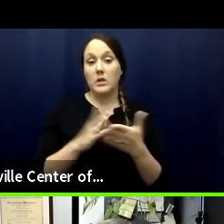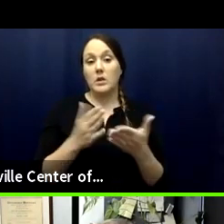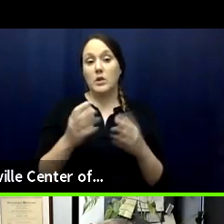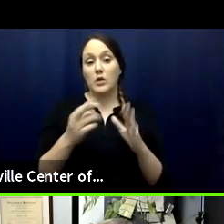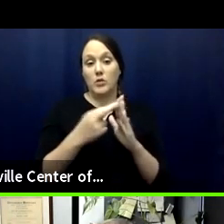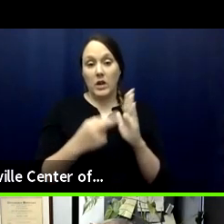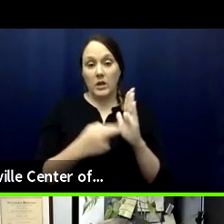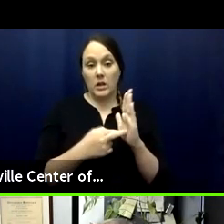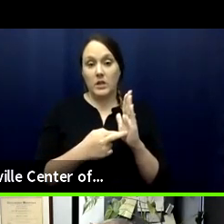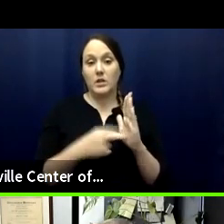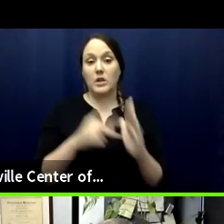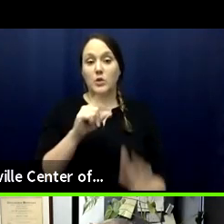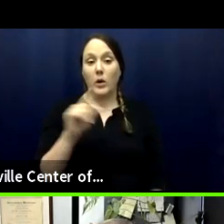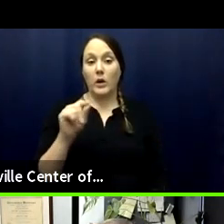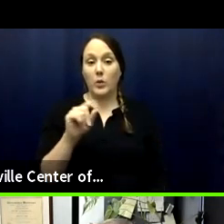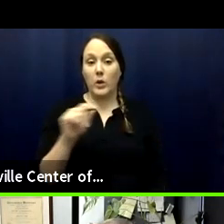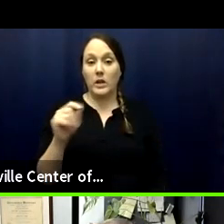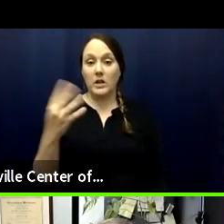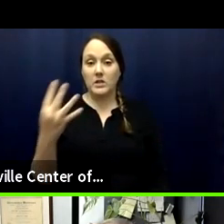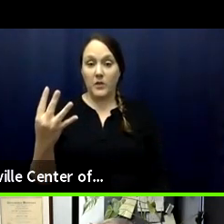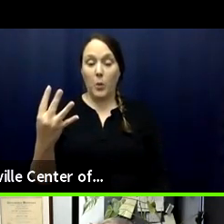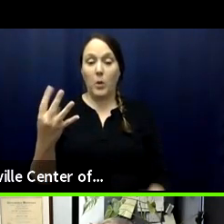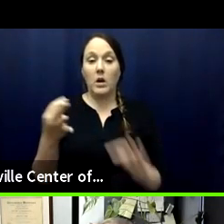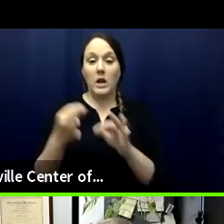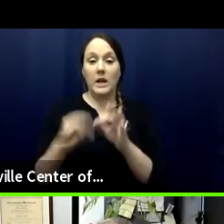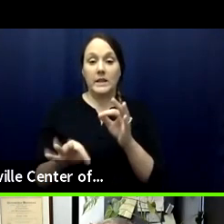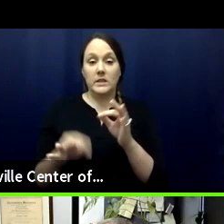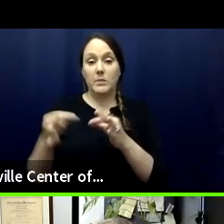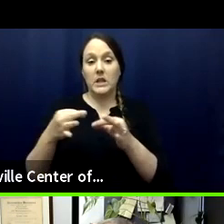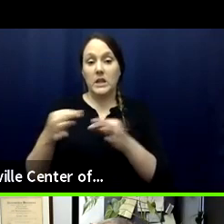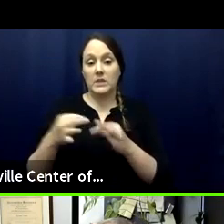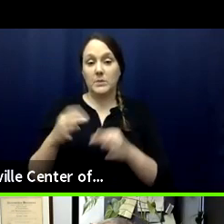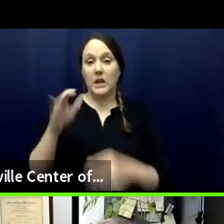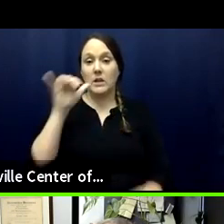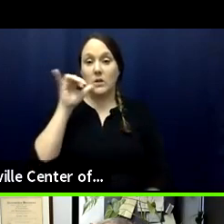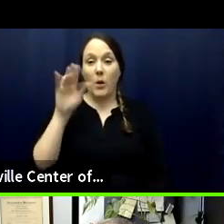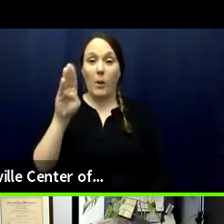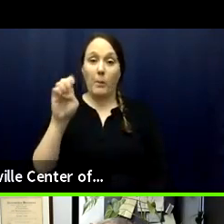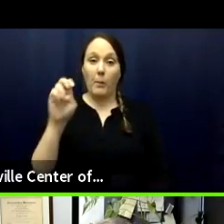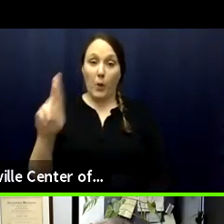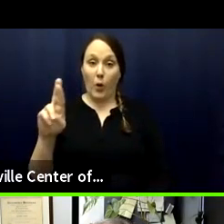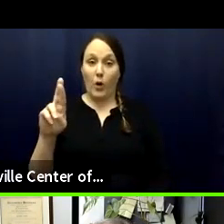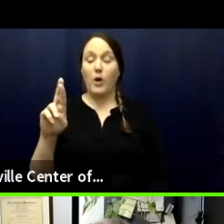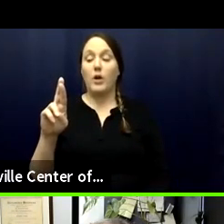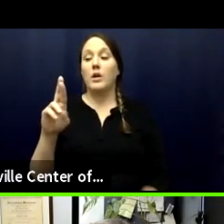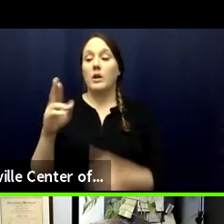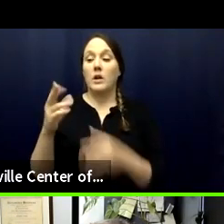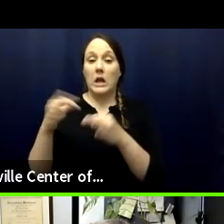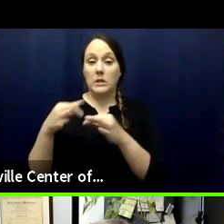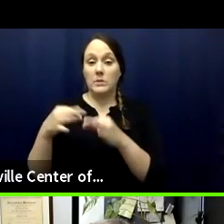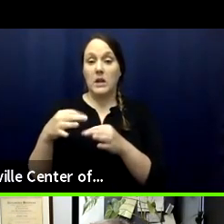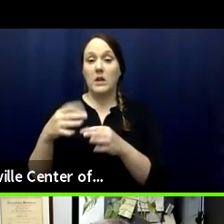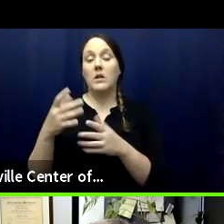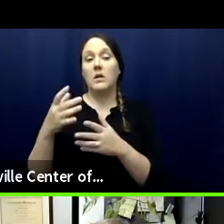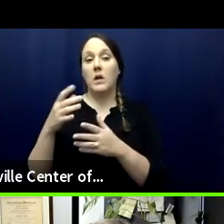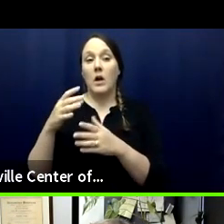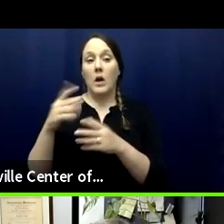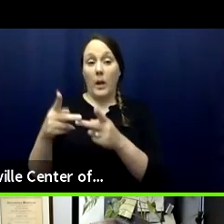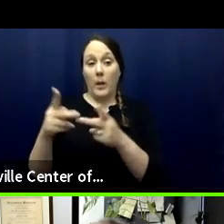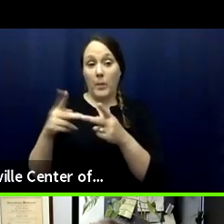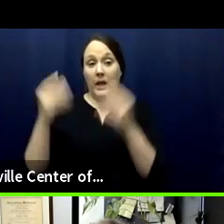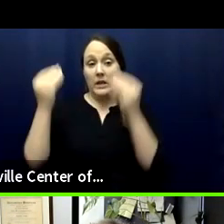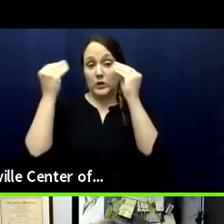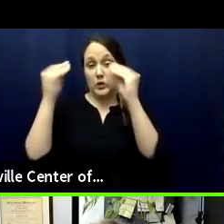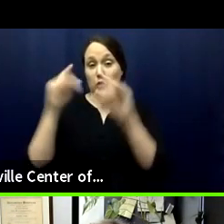regulation 2020-4 simply defined a bar as an entity which sold alcoholic